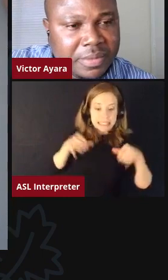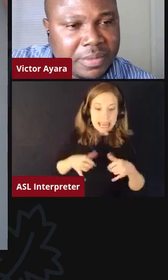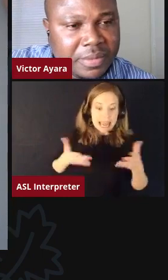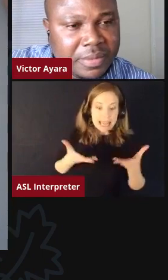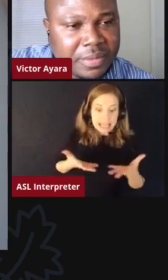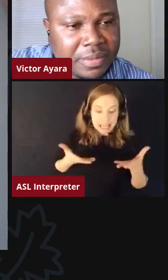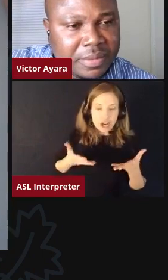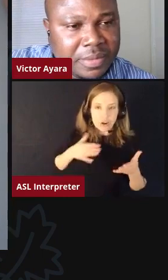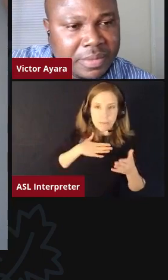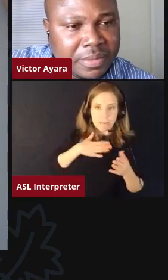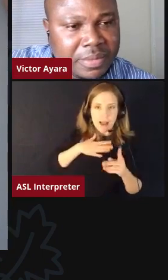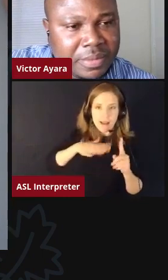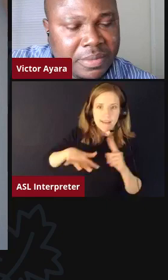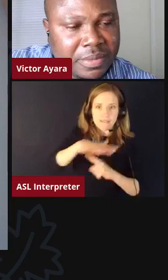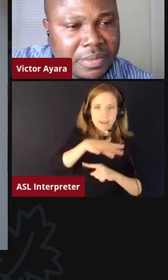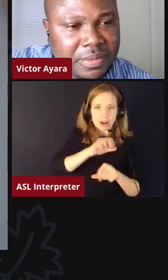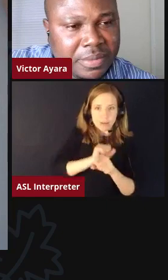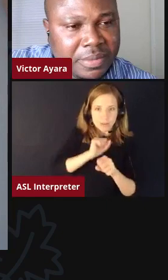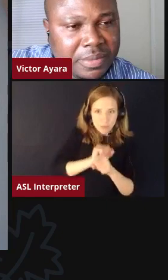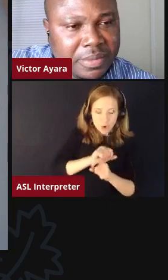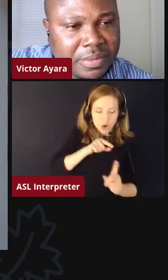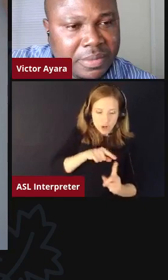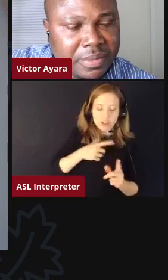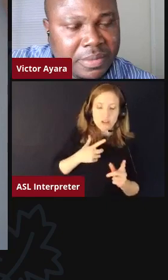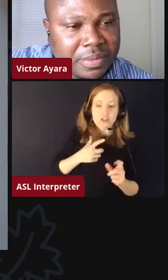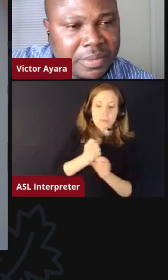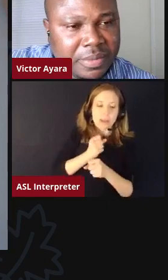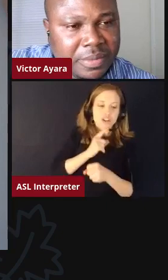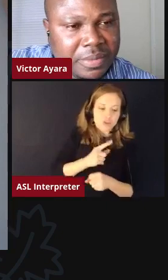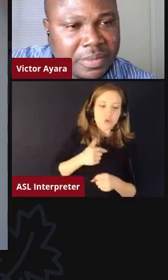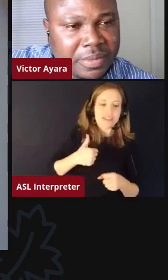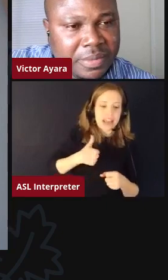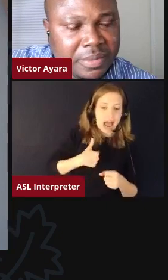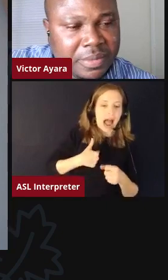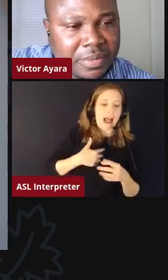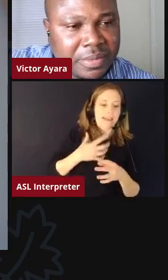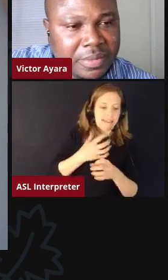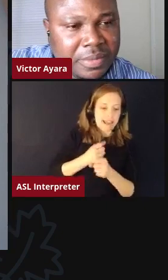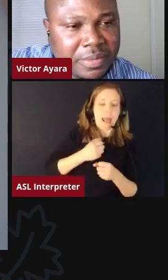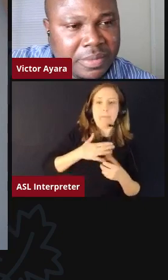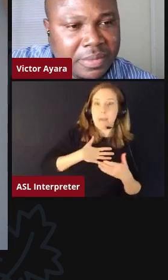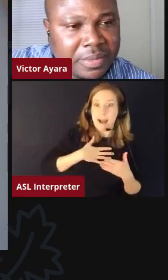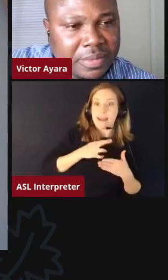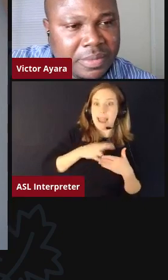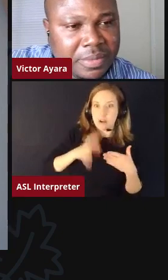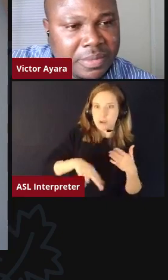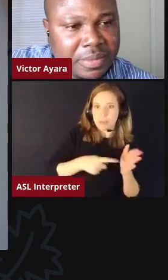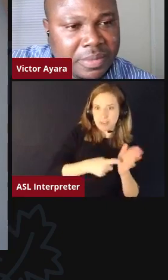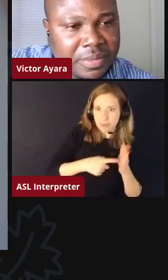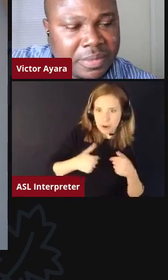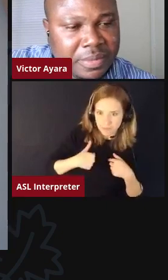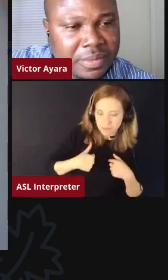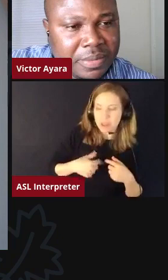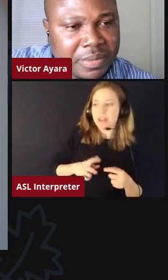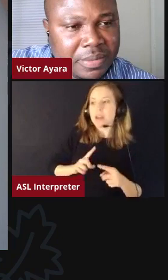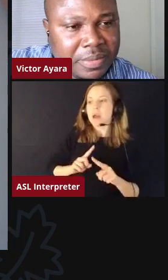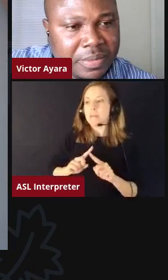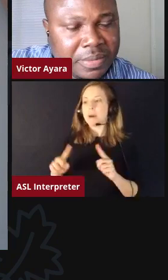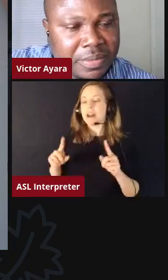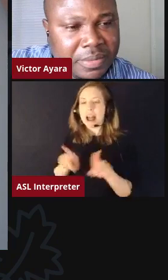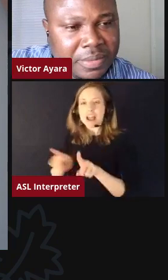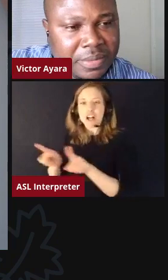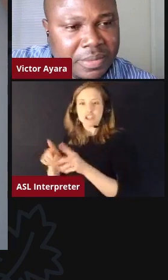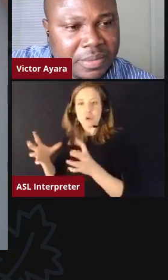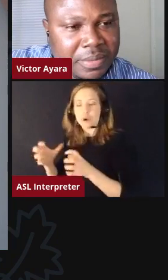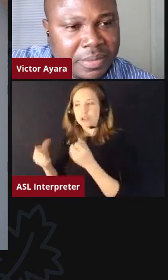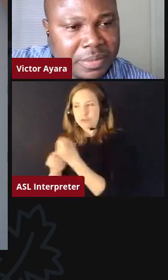that we get the right outcome. How can we make sure that the community gets what they need, and that the researchers that are here to help the community can also stay